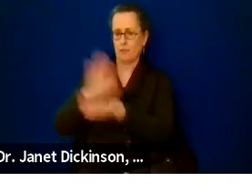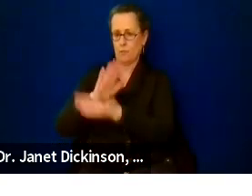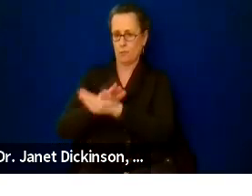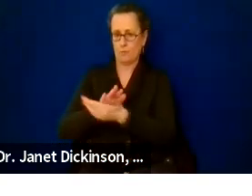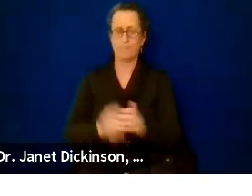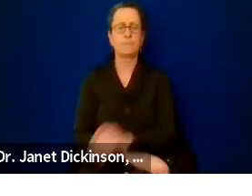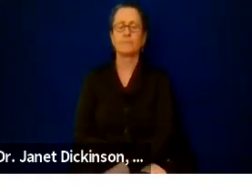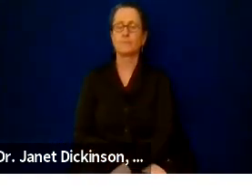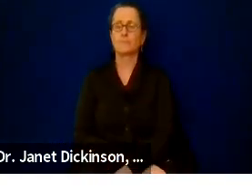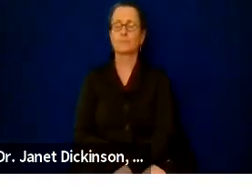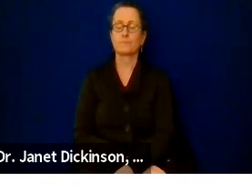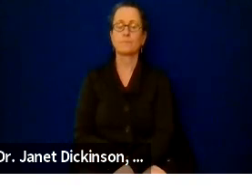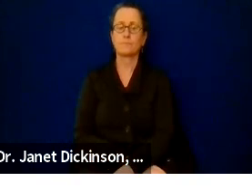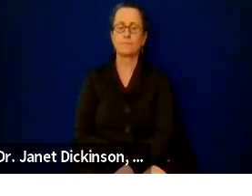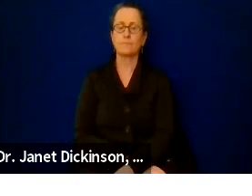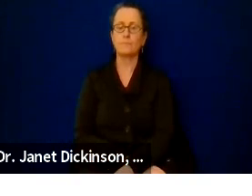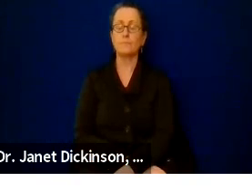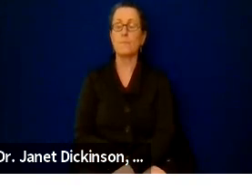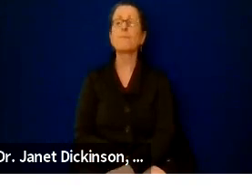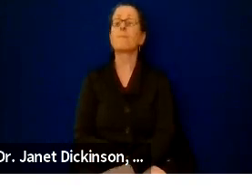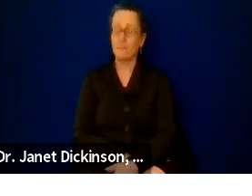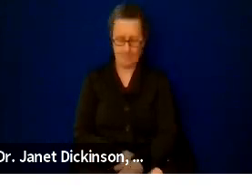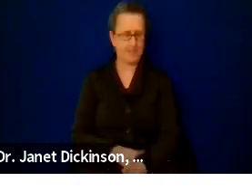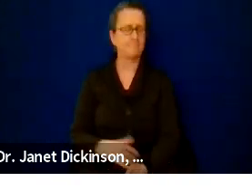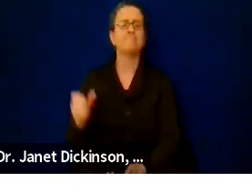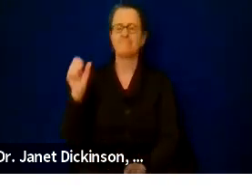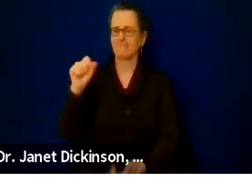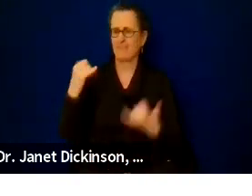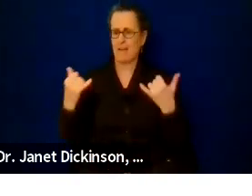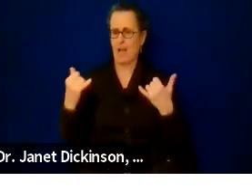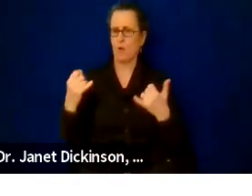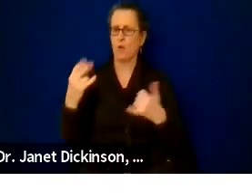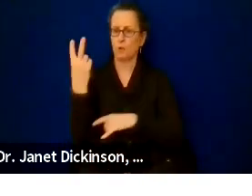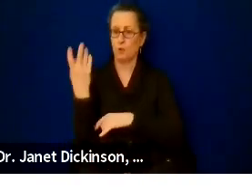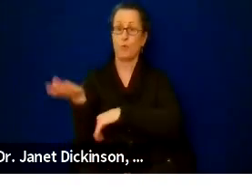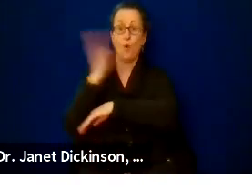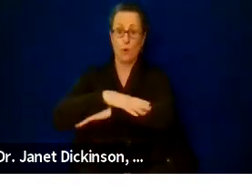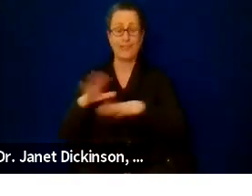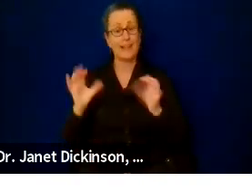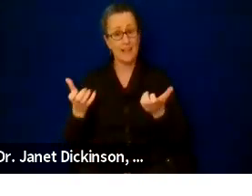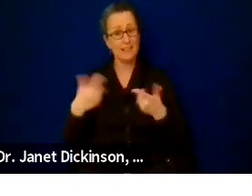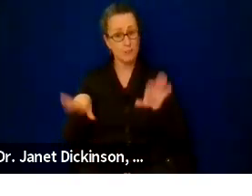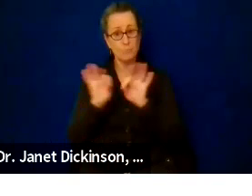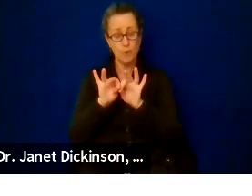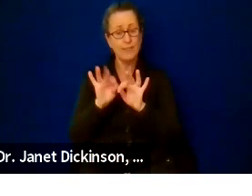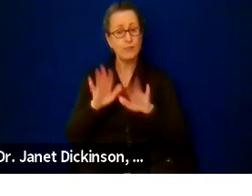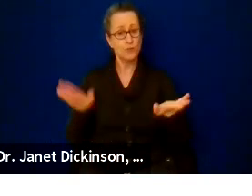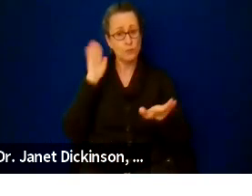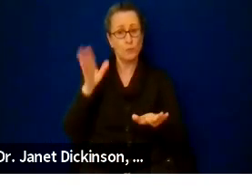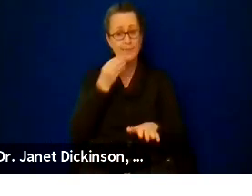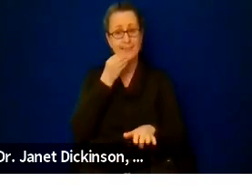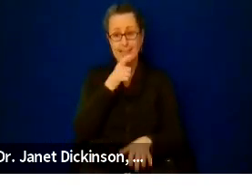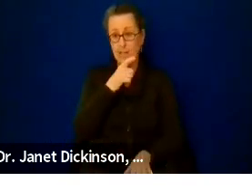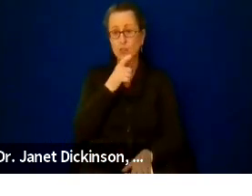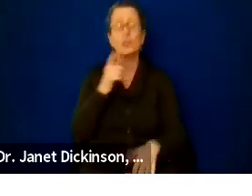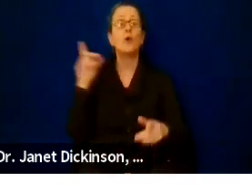Sure. Right now, we have 2 full-day classes, and so they will be eating in our cafeteria. Tables